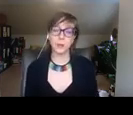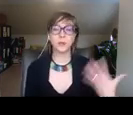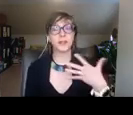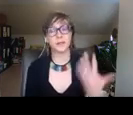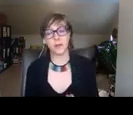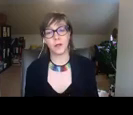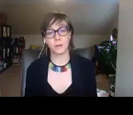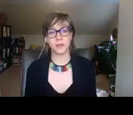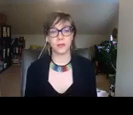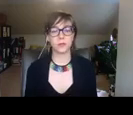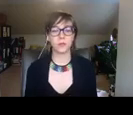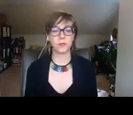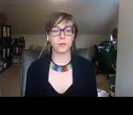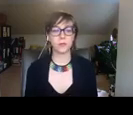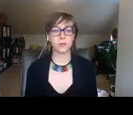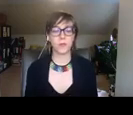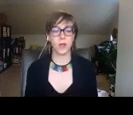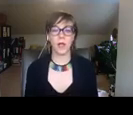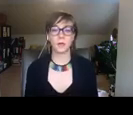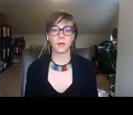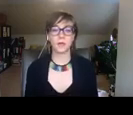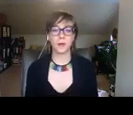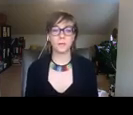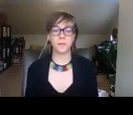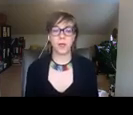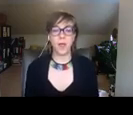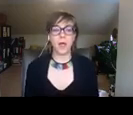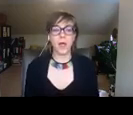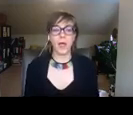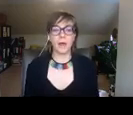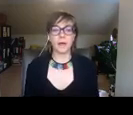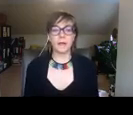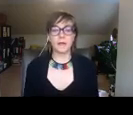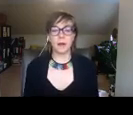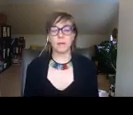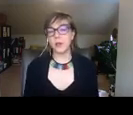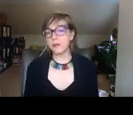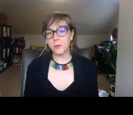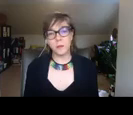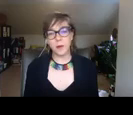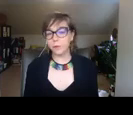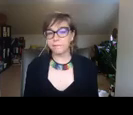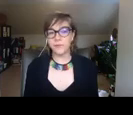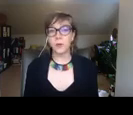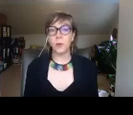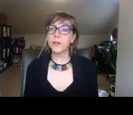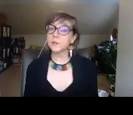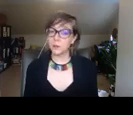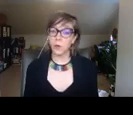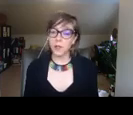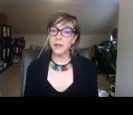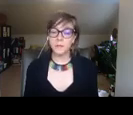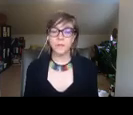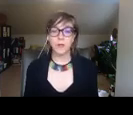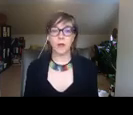about their perspective based on those researchers and what they've done, and talk a little bit about what has